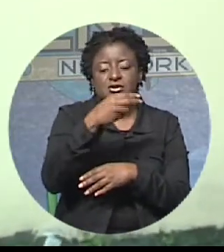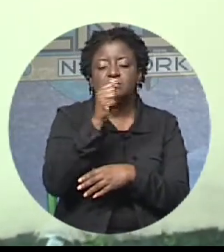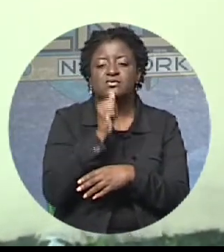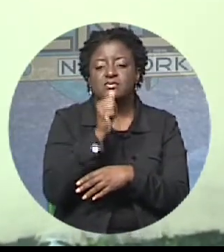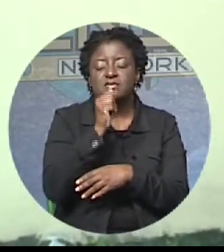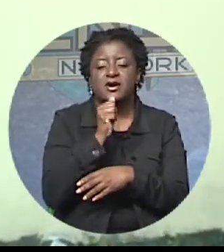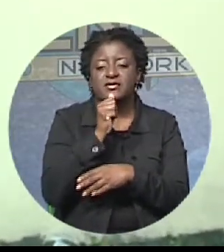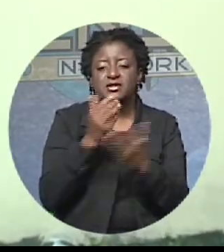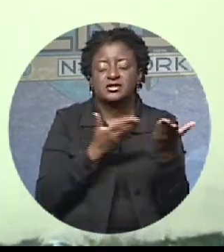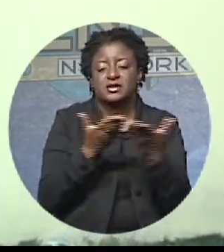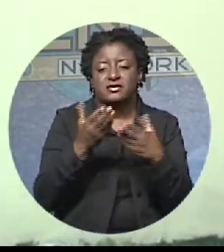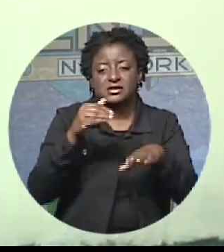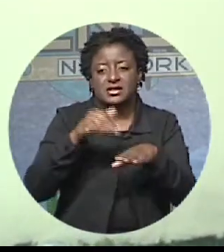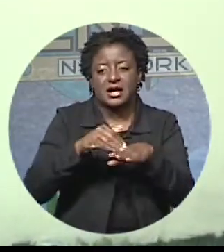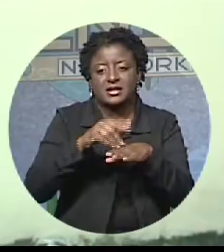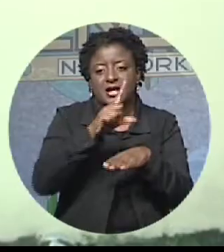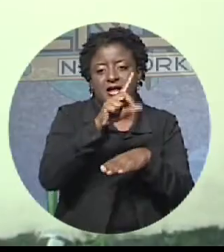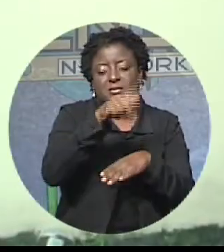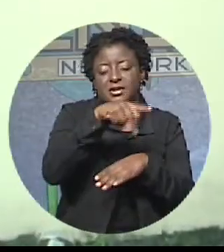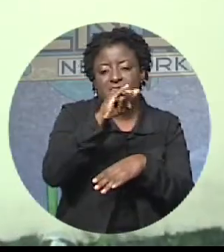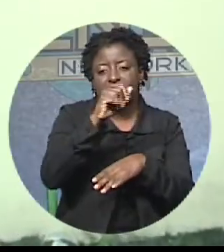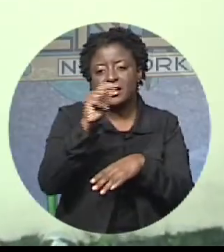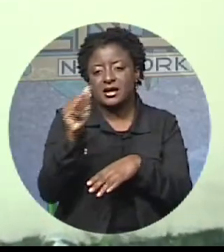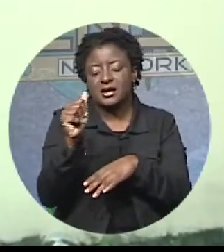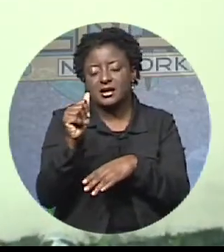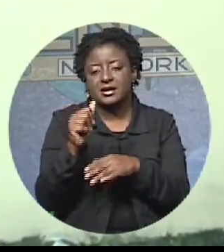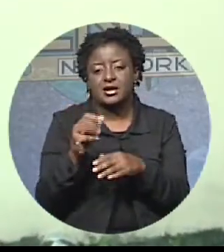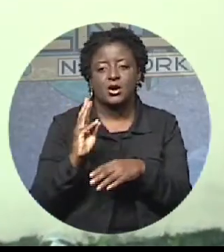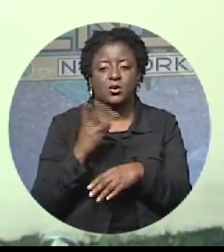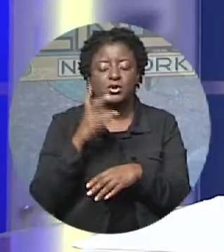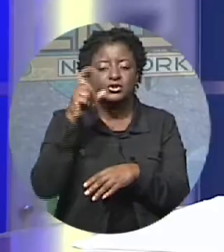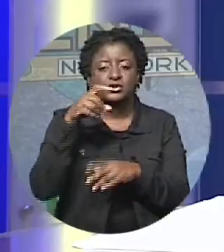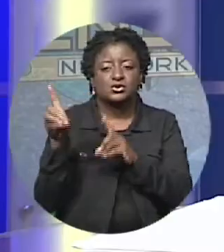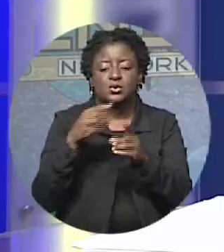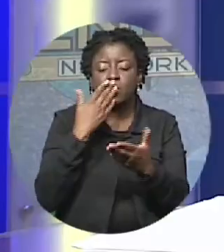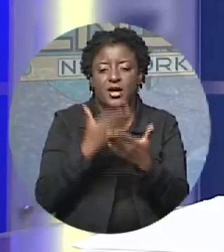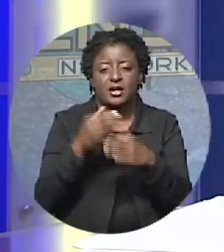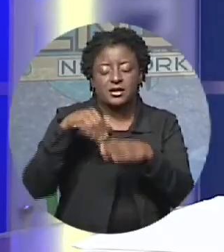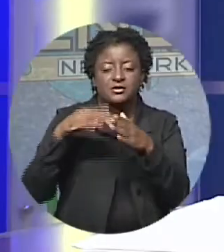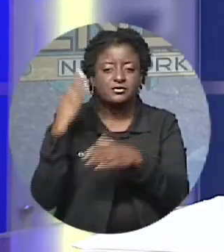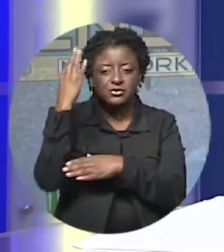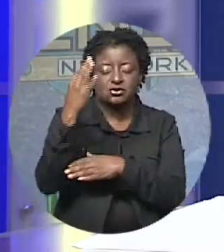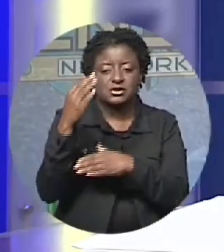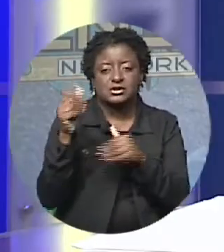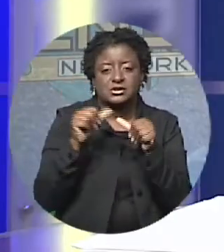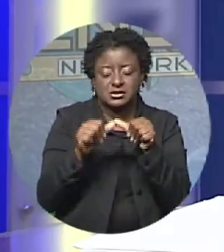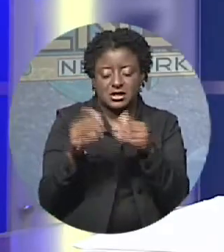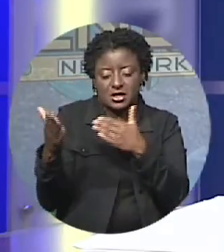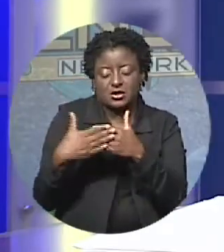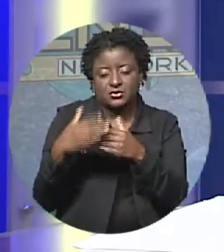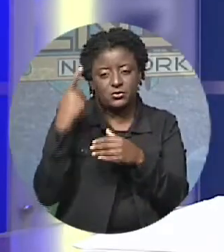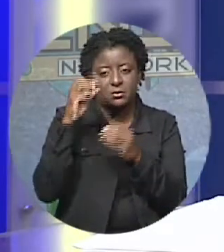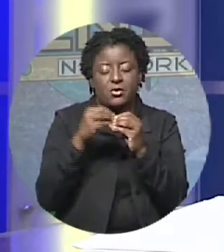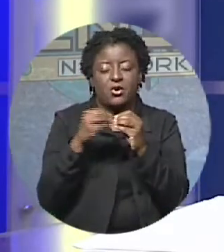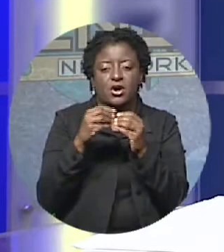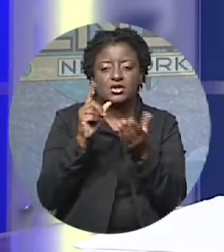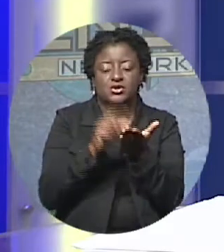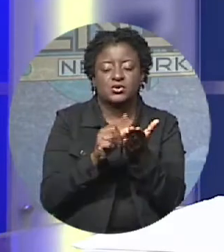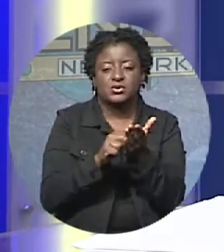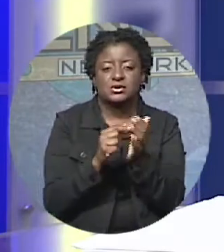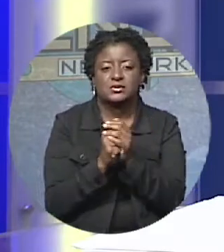today. And I think we should do very well in the future. Stay close. We've got more news right after